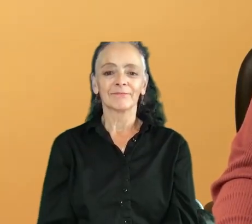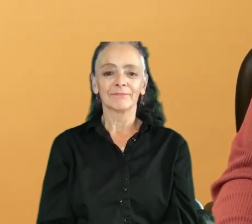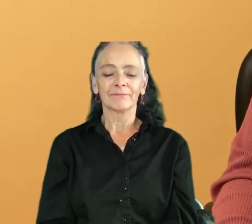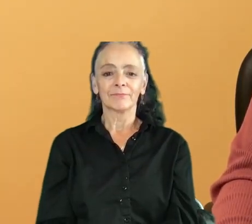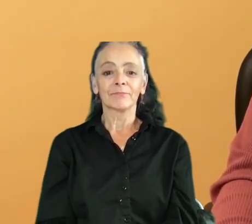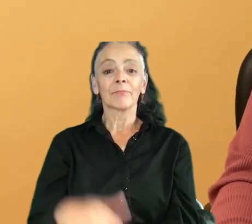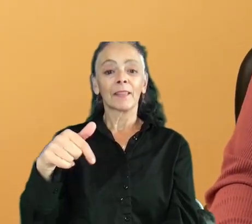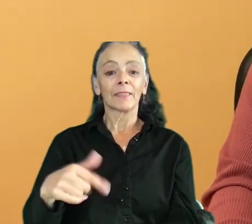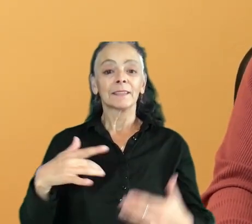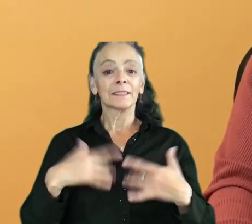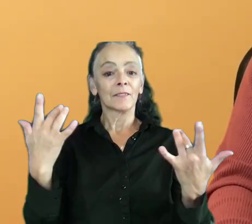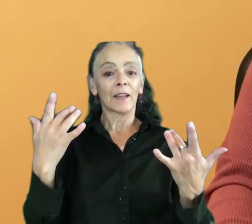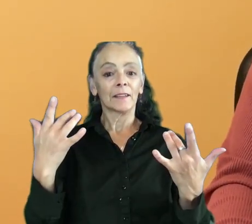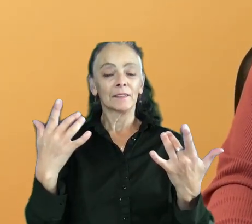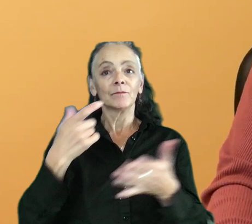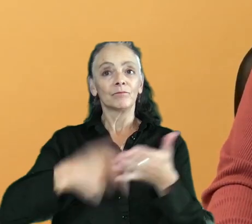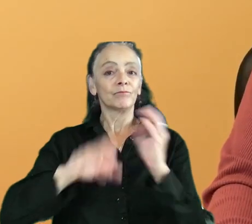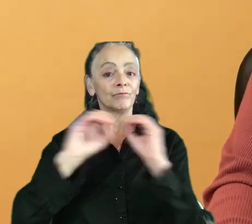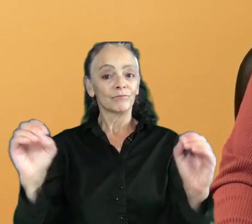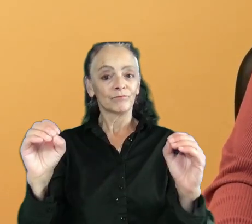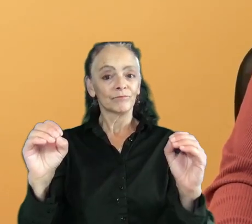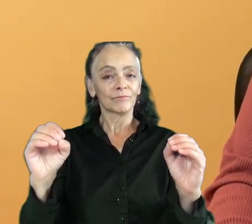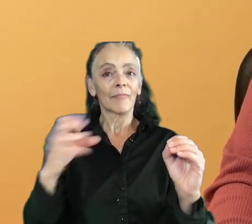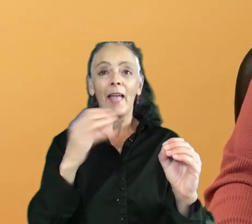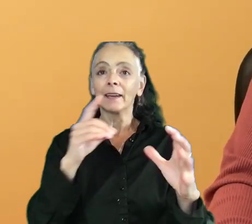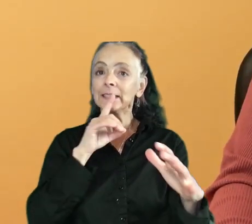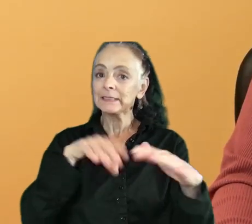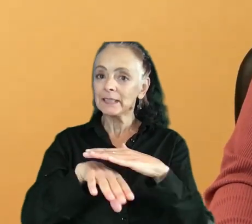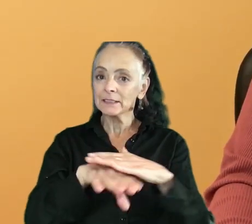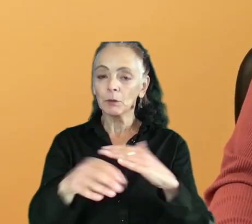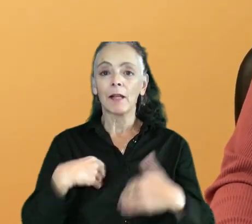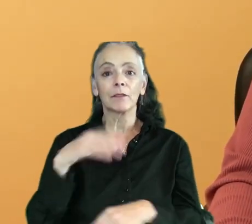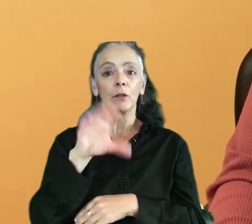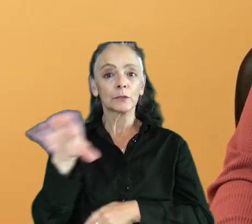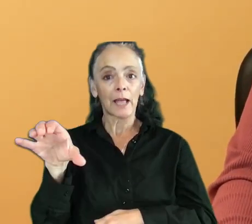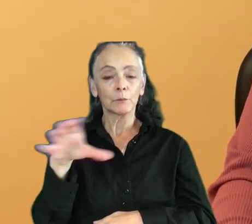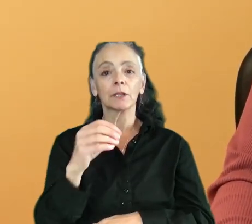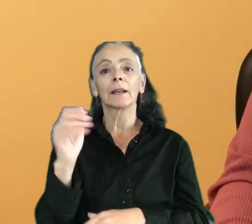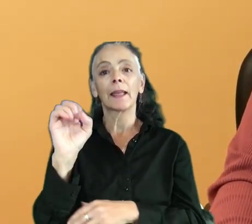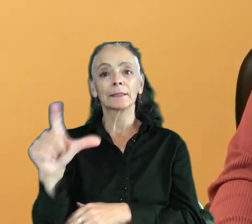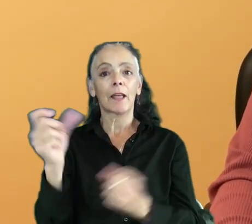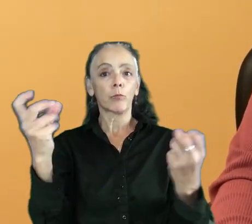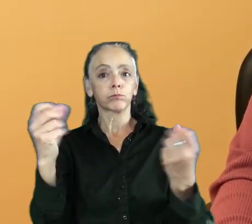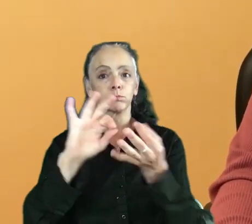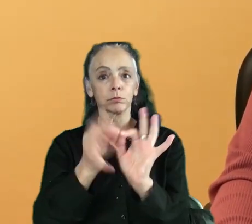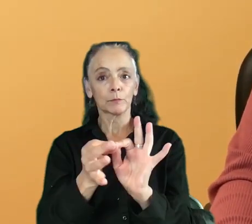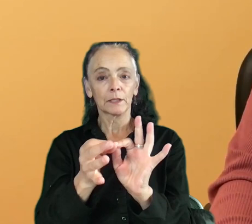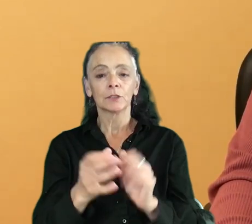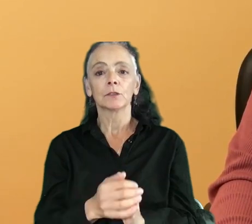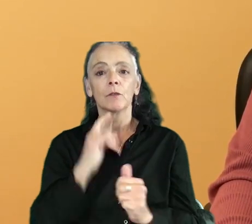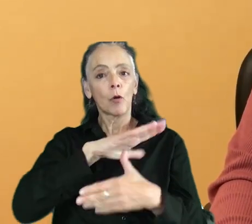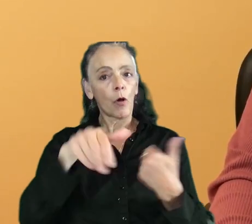this event is free and accessible there are captions as well as asl interpretation for all of the